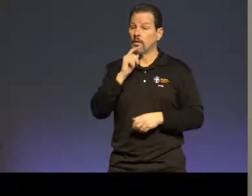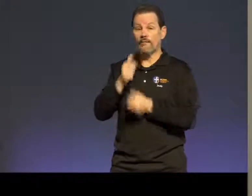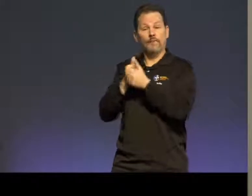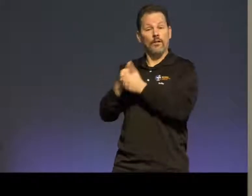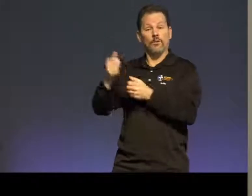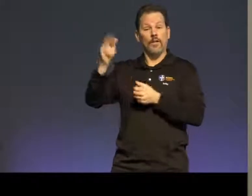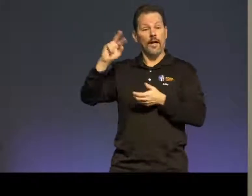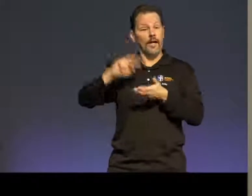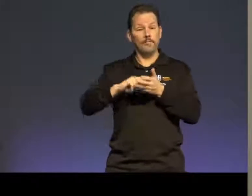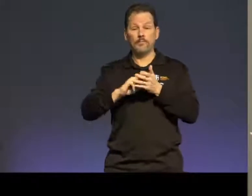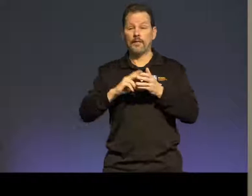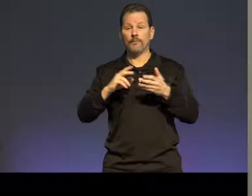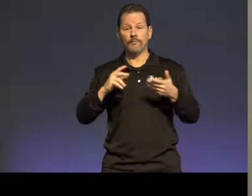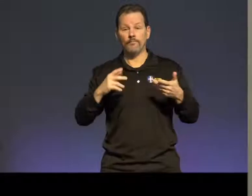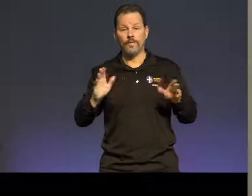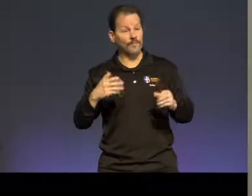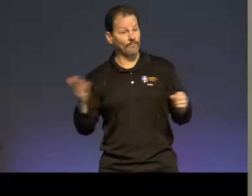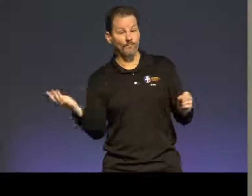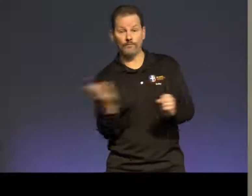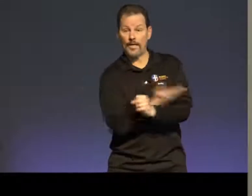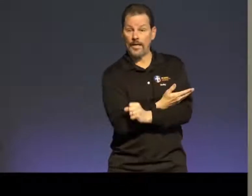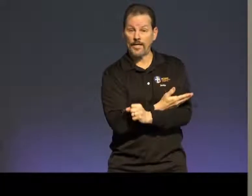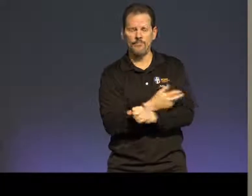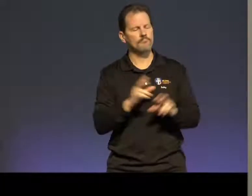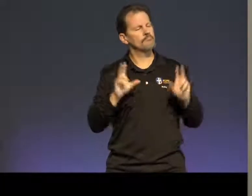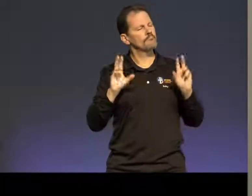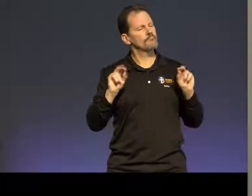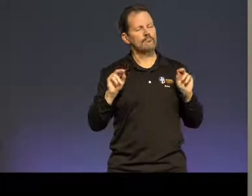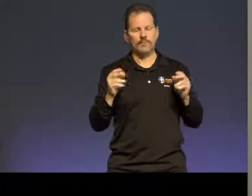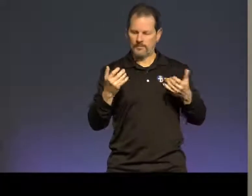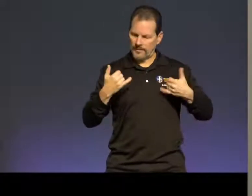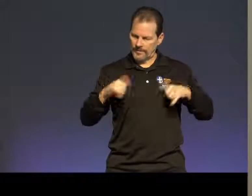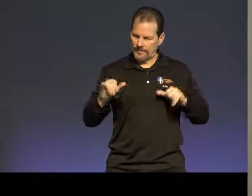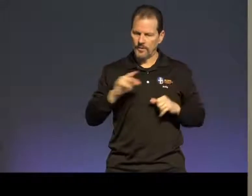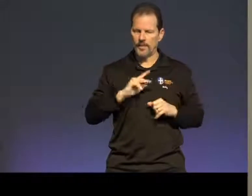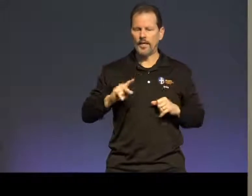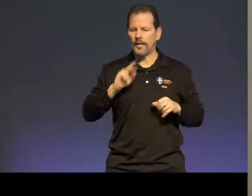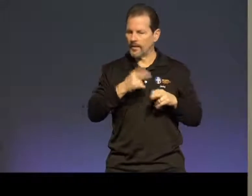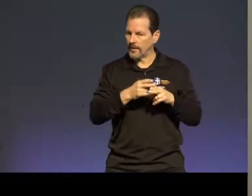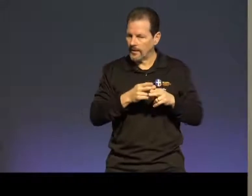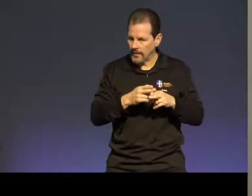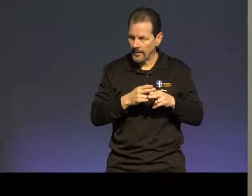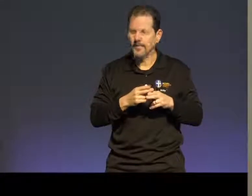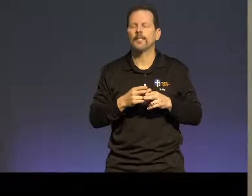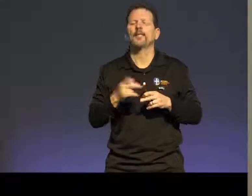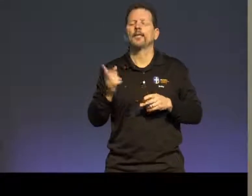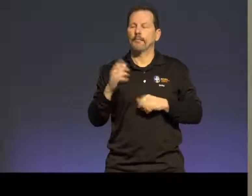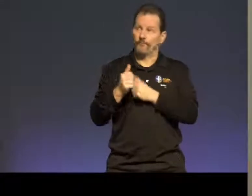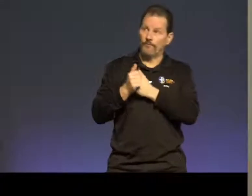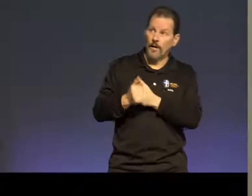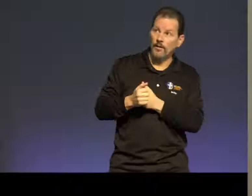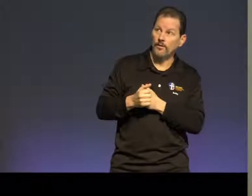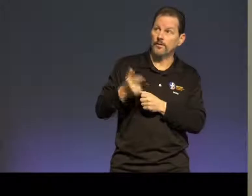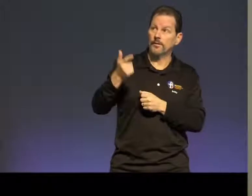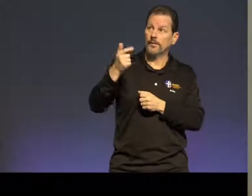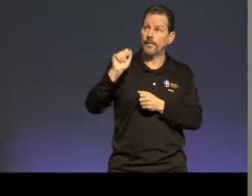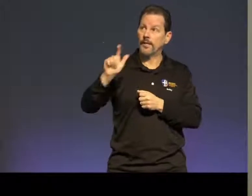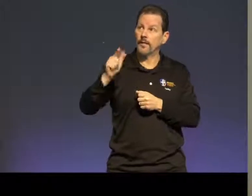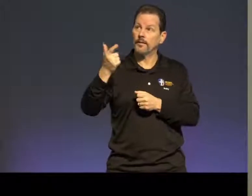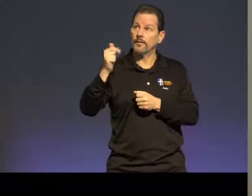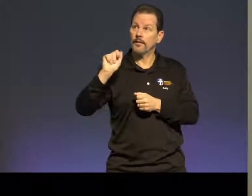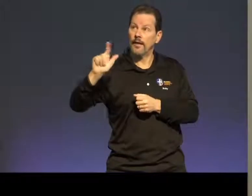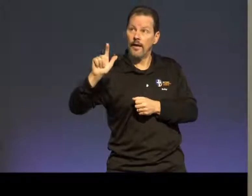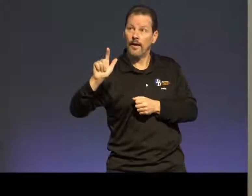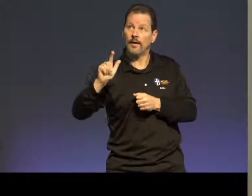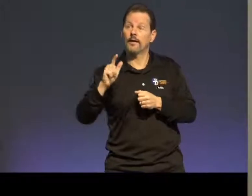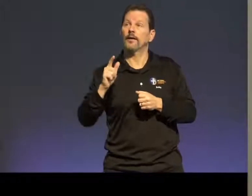now follows the prophet to Gilgal. He wins the battle. But here's the funny thing about it. The prophet told Saul